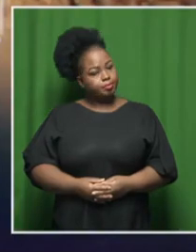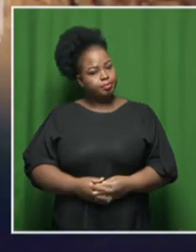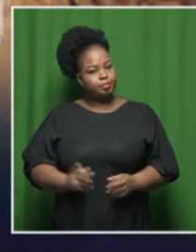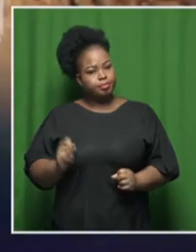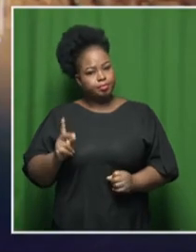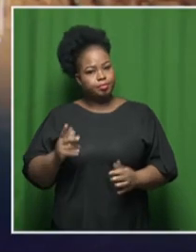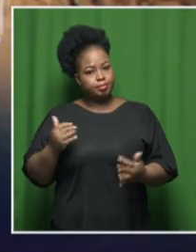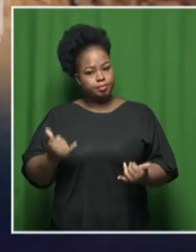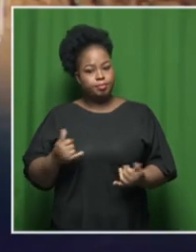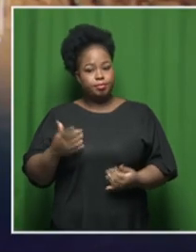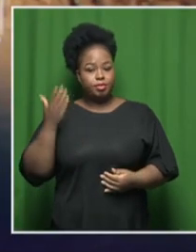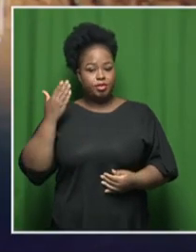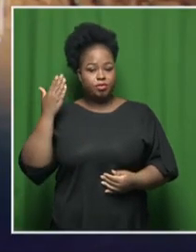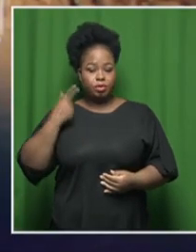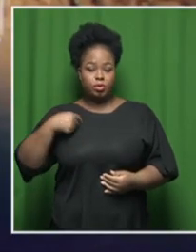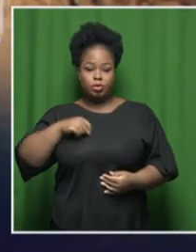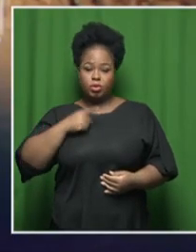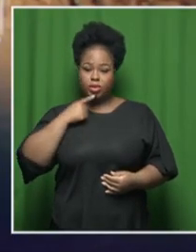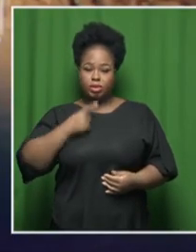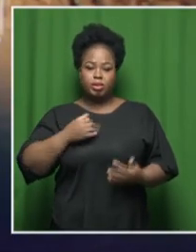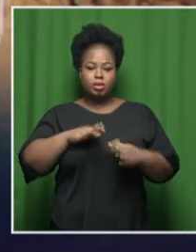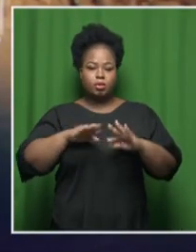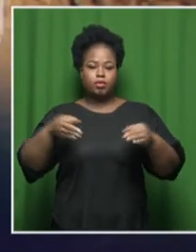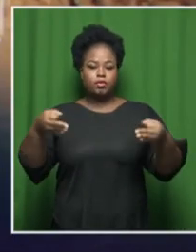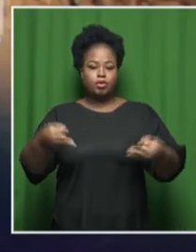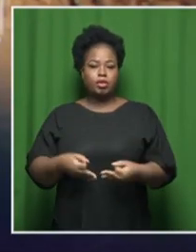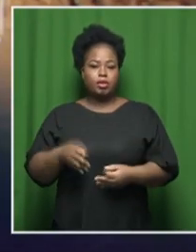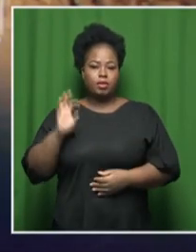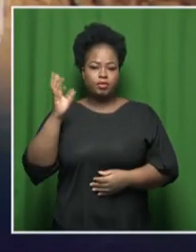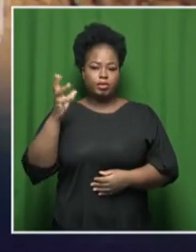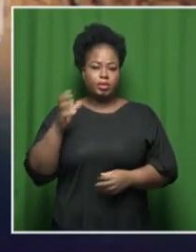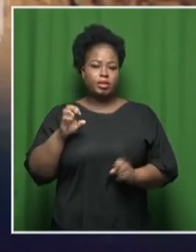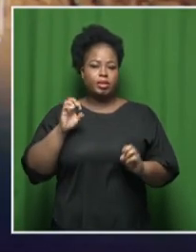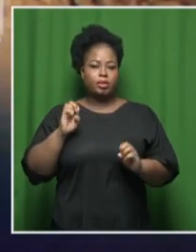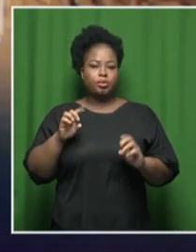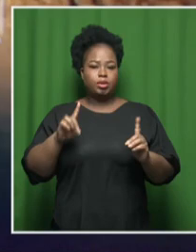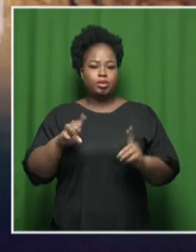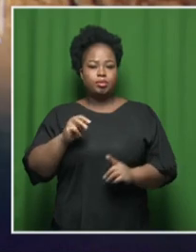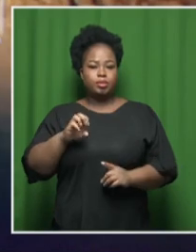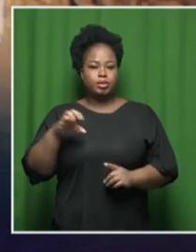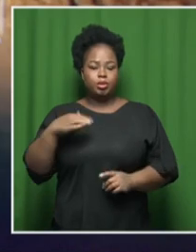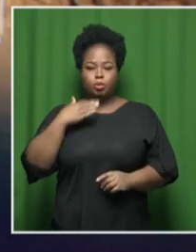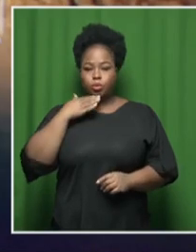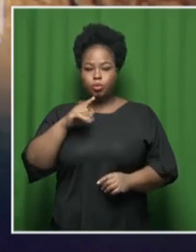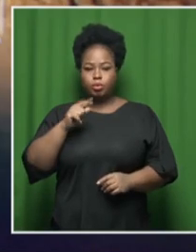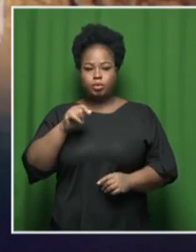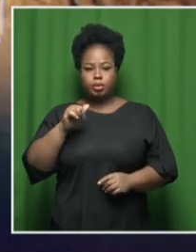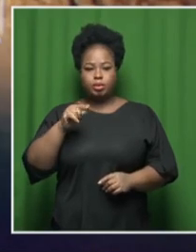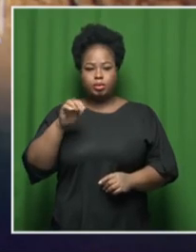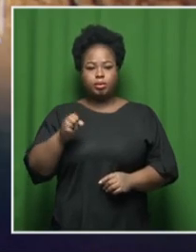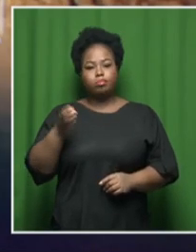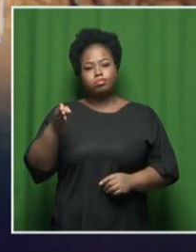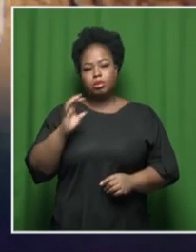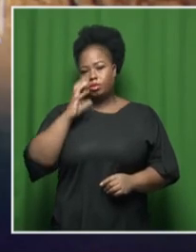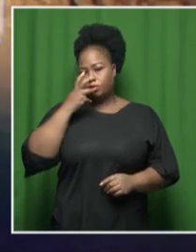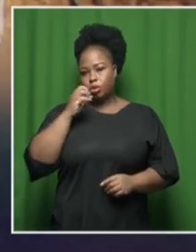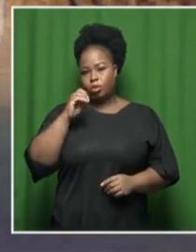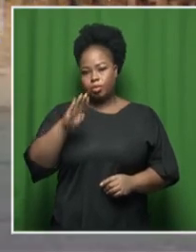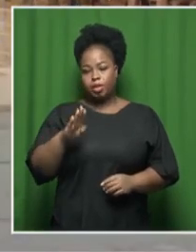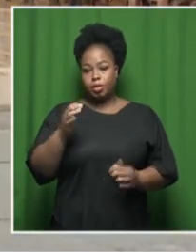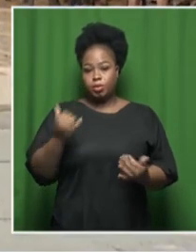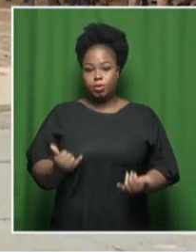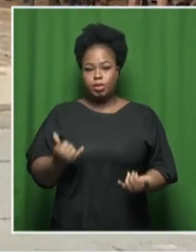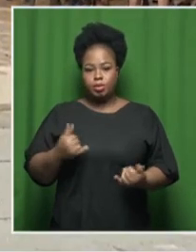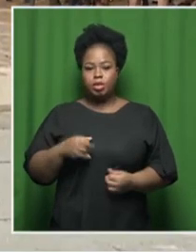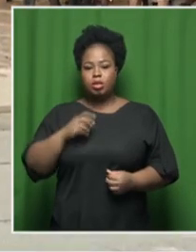All right, as we've been talking this morning, the funeral of Free State Education MEC Ted Makgoe will be held in Bloemfontein today. Let's cross